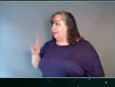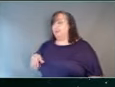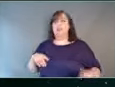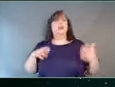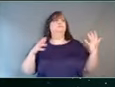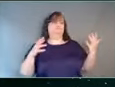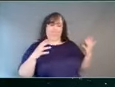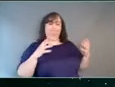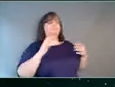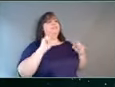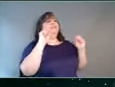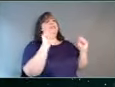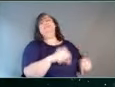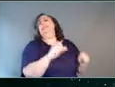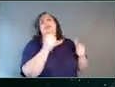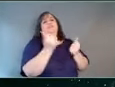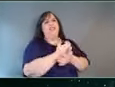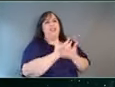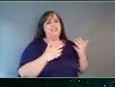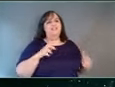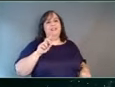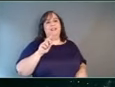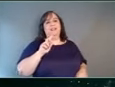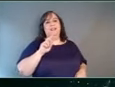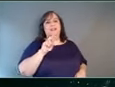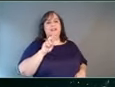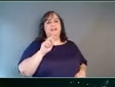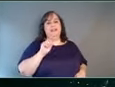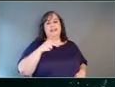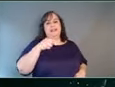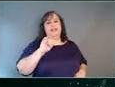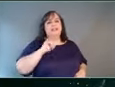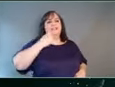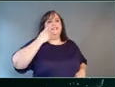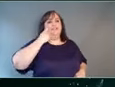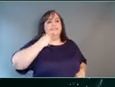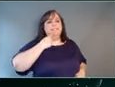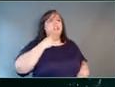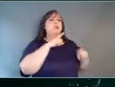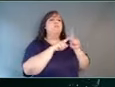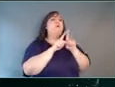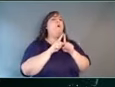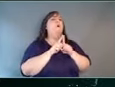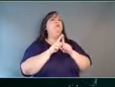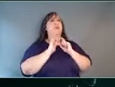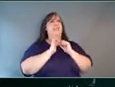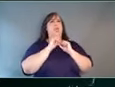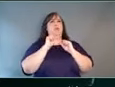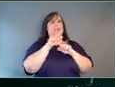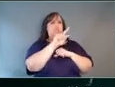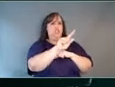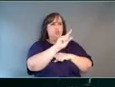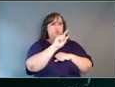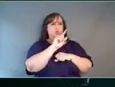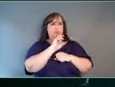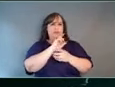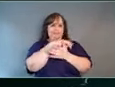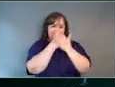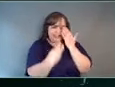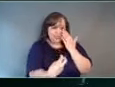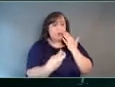then also looking for opportunities to get your hands dirty. So internships are a really great way to